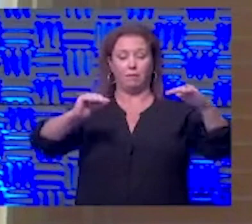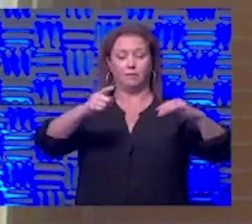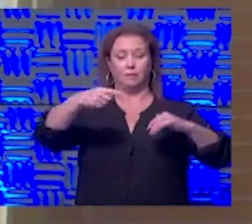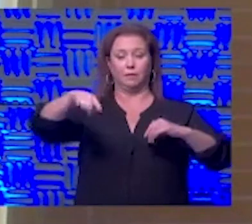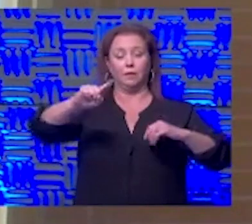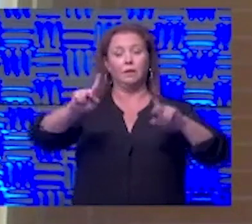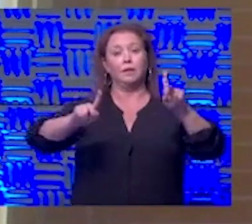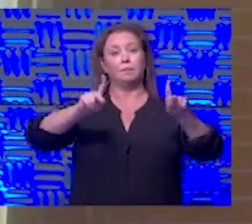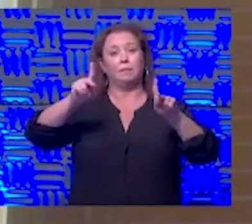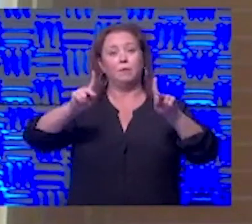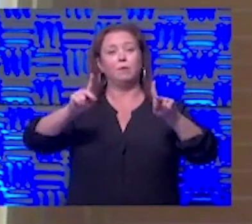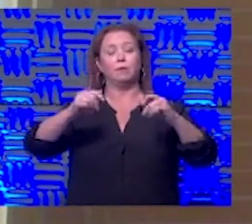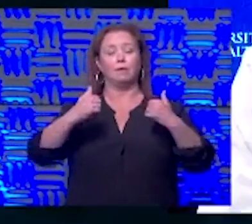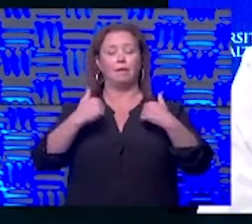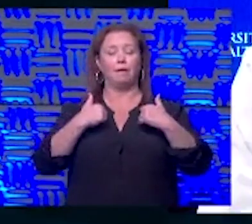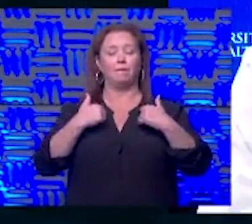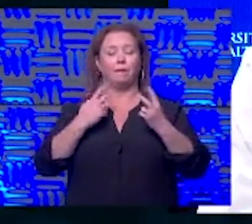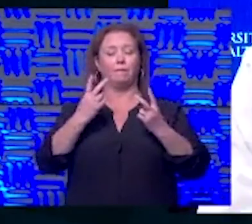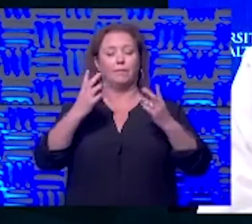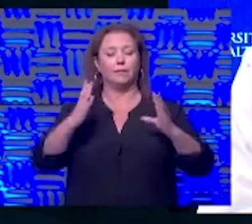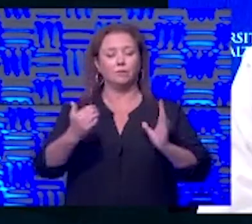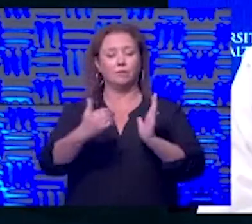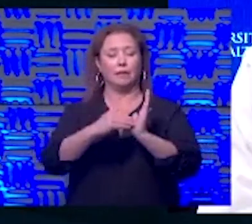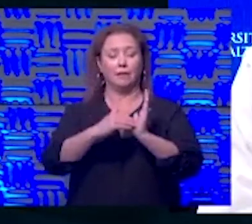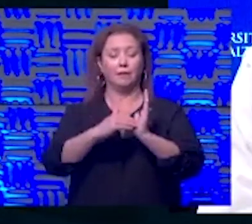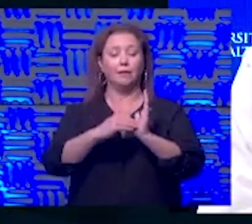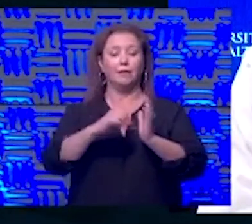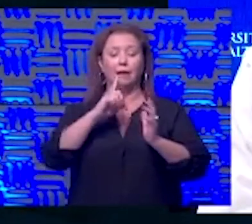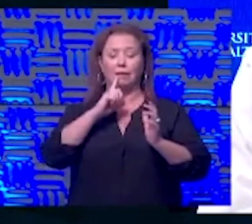persons to be able to see their loved ones and match those